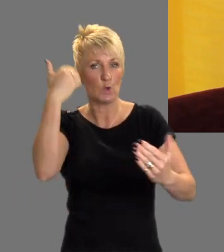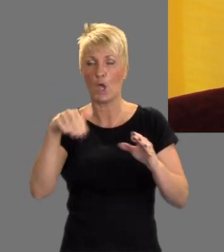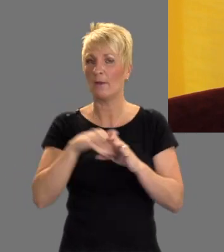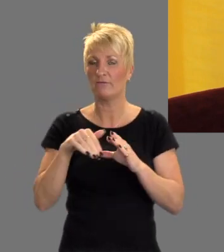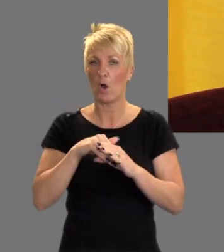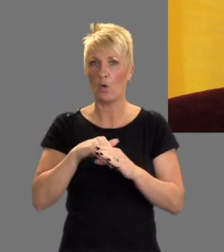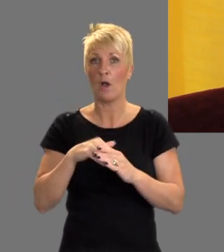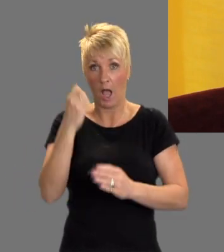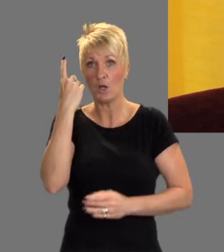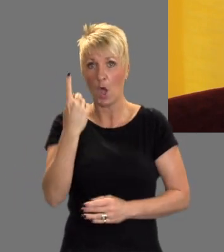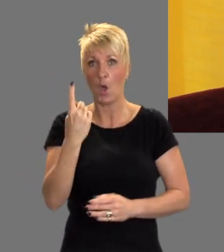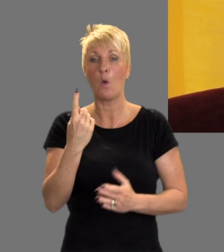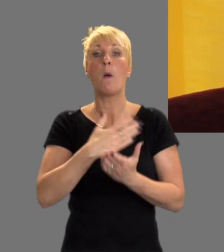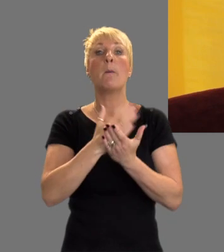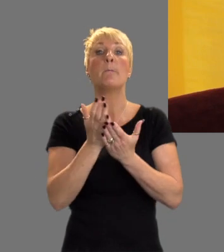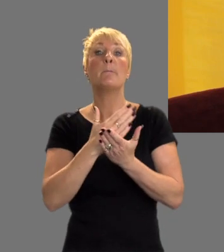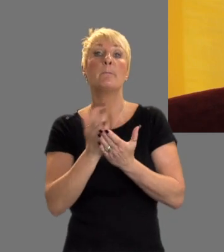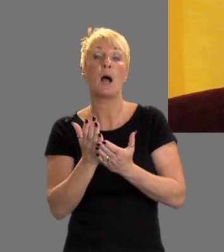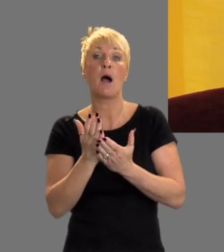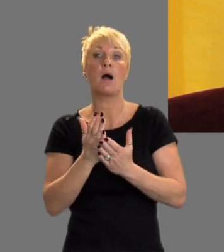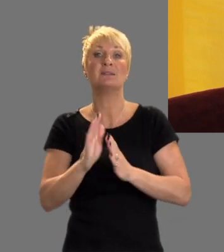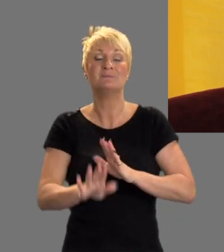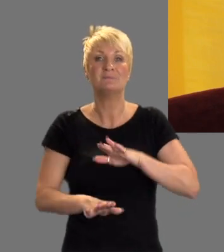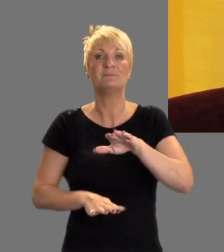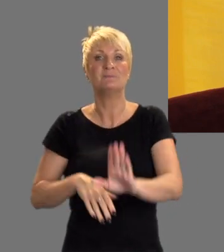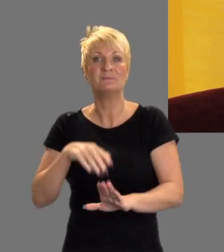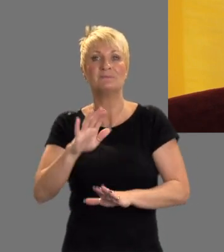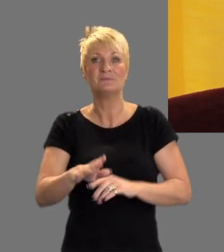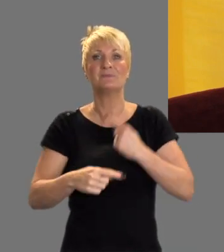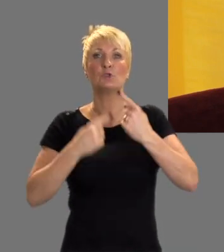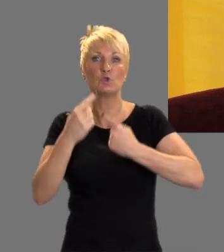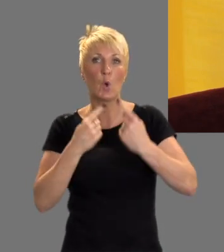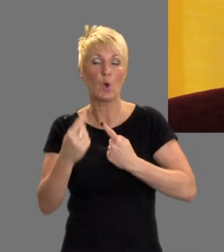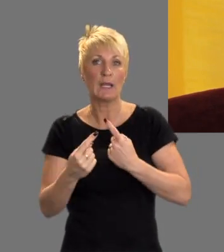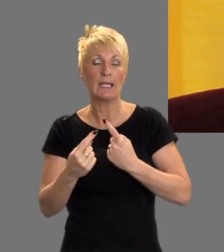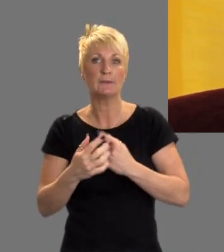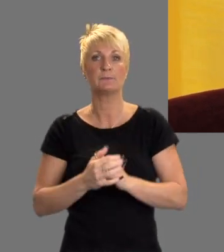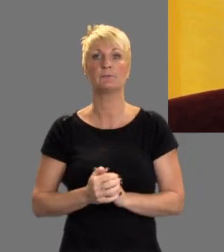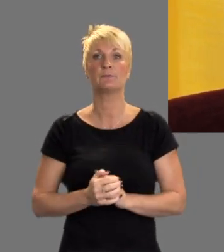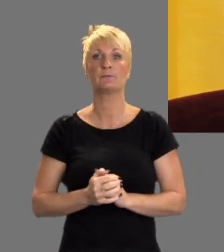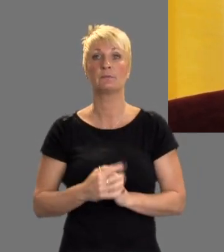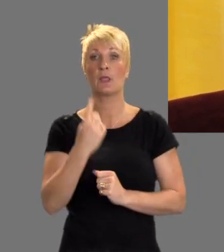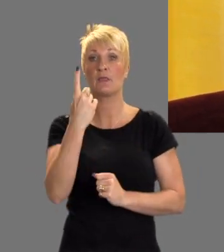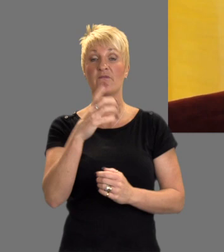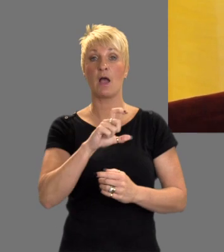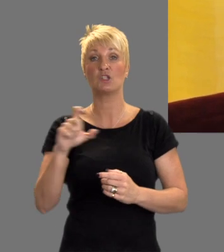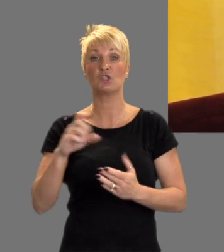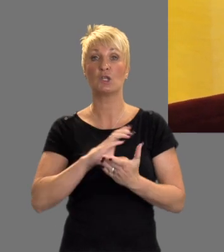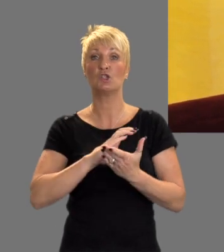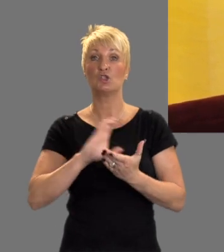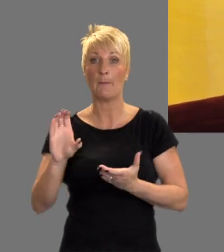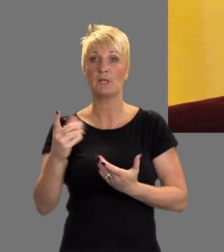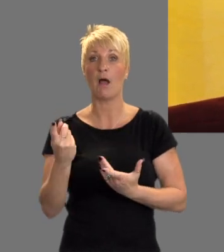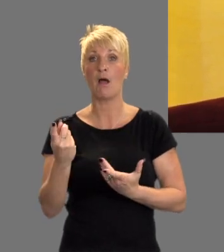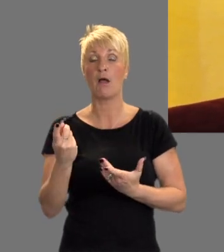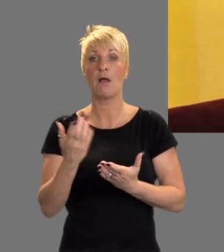stage, but I know that this is going to be part of an ongoing story. This is just the first chapter, so perhaps I'll